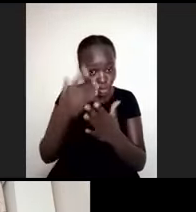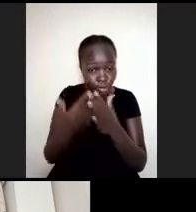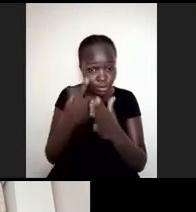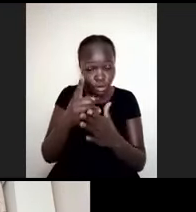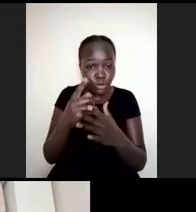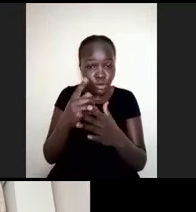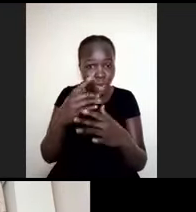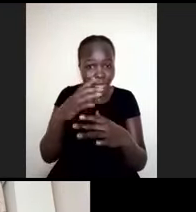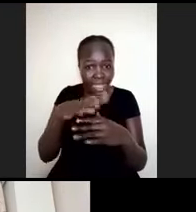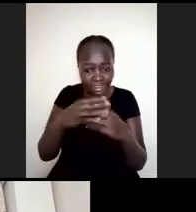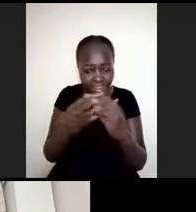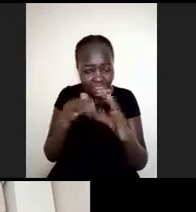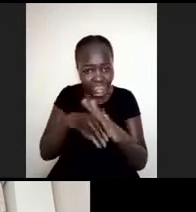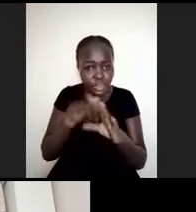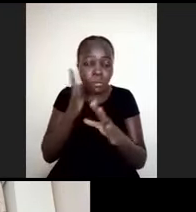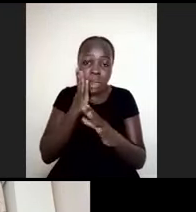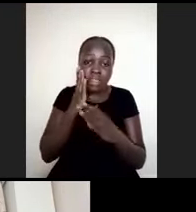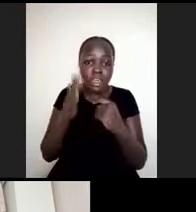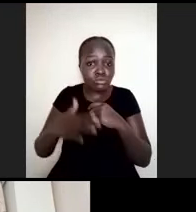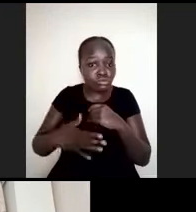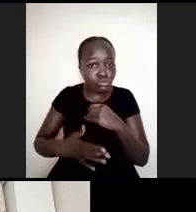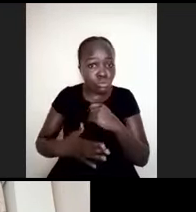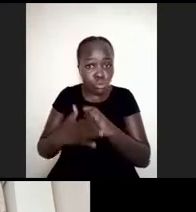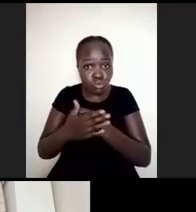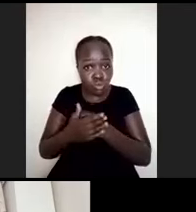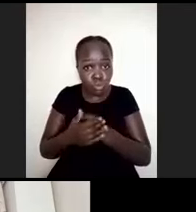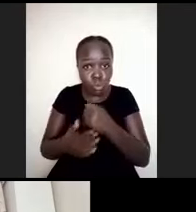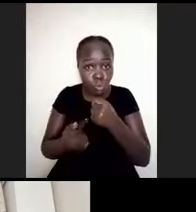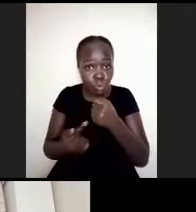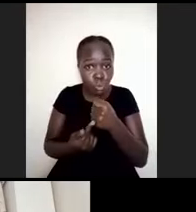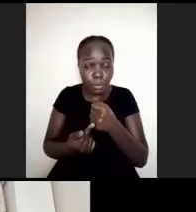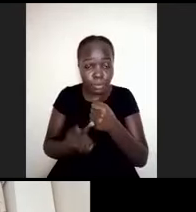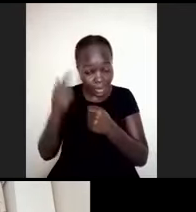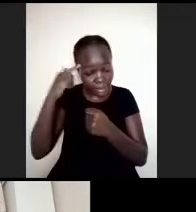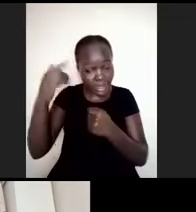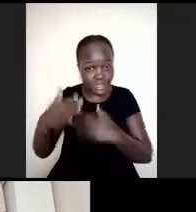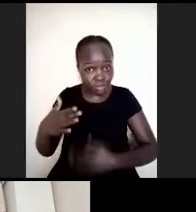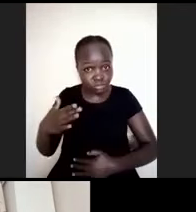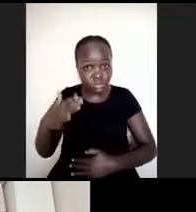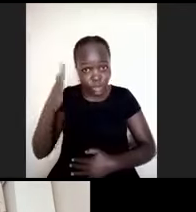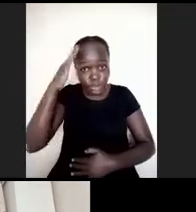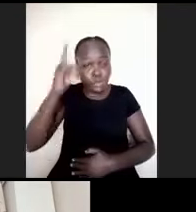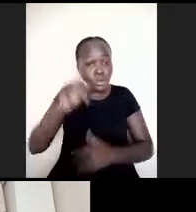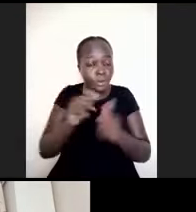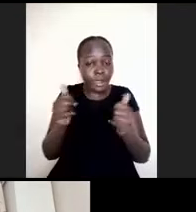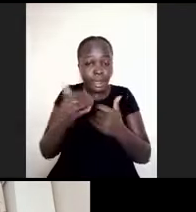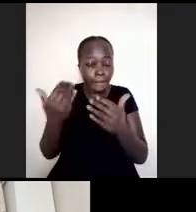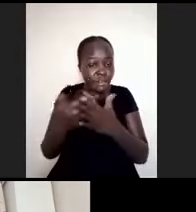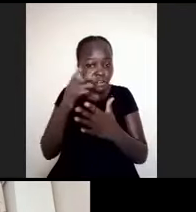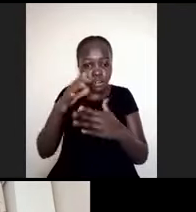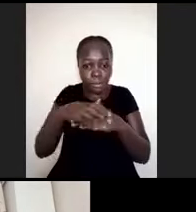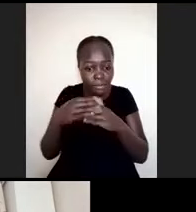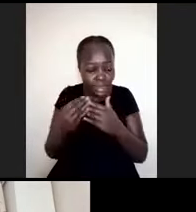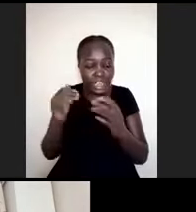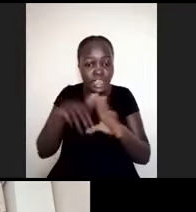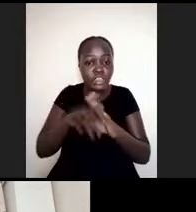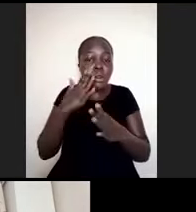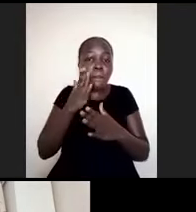in your mother's womb. Imagine that. He knew you even before you were formed in your mother's